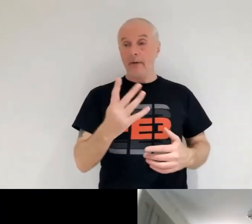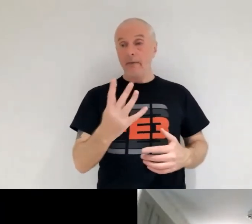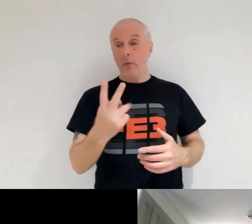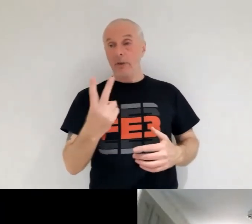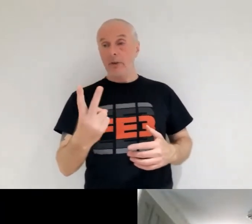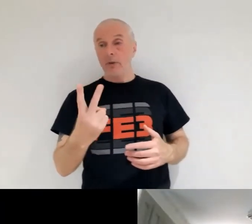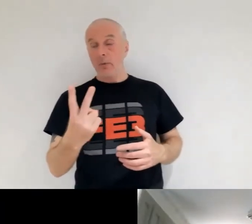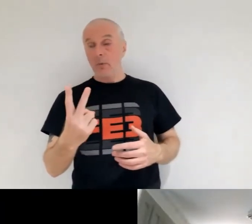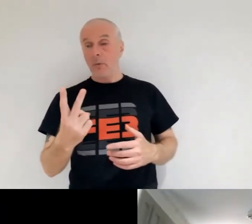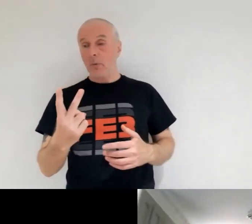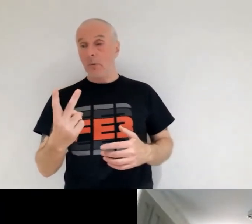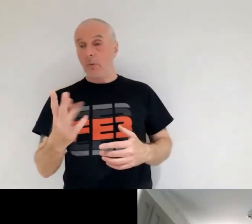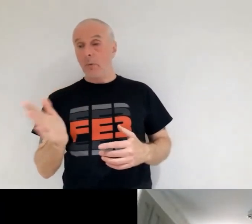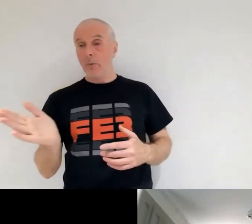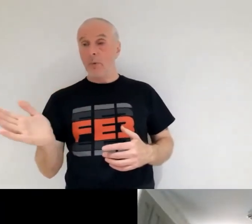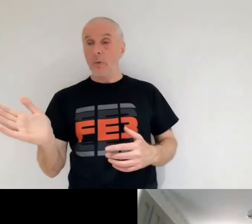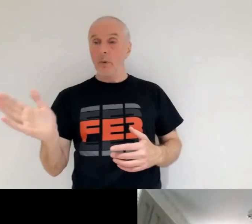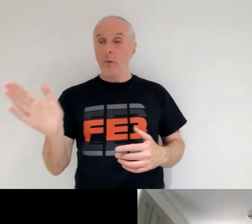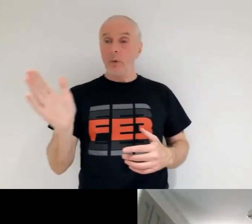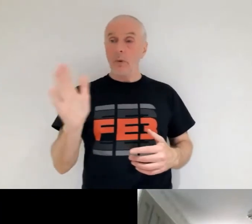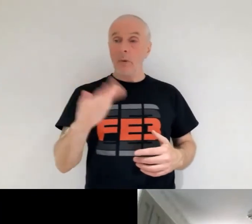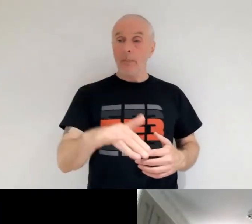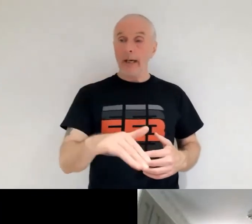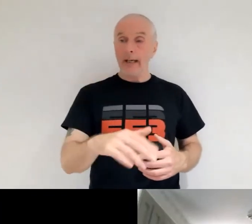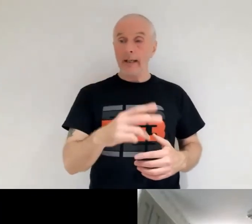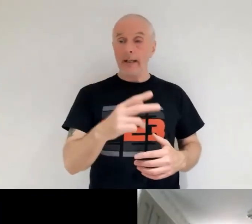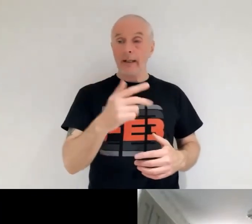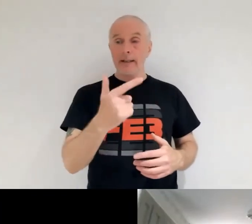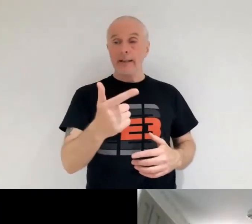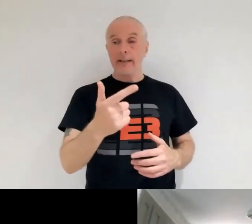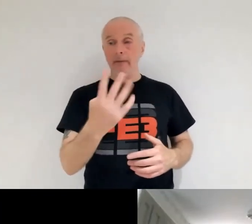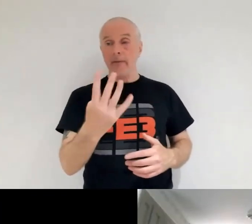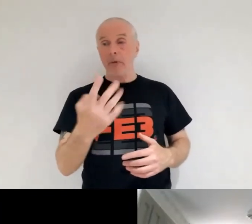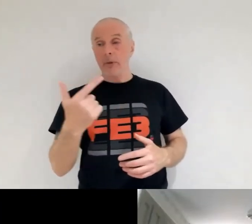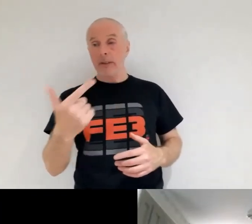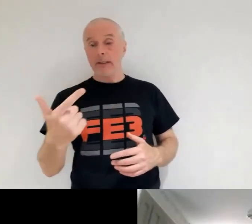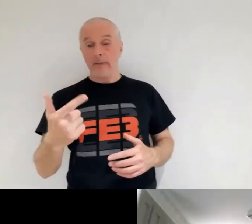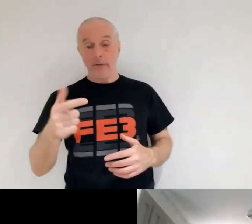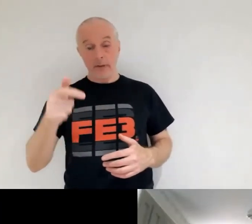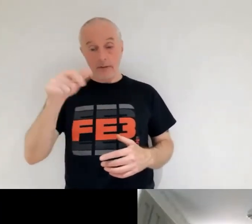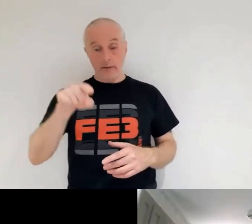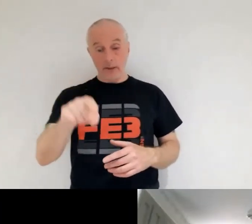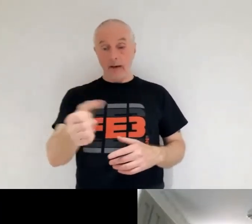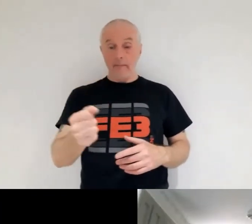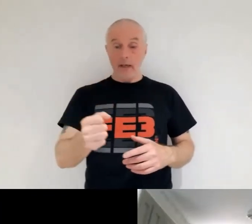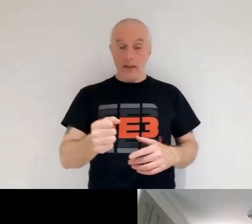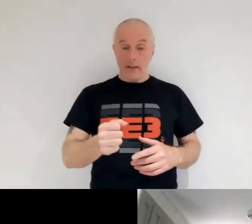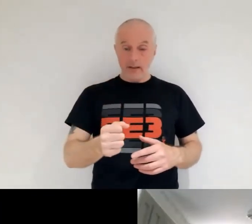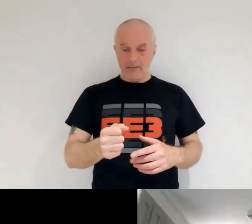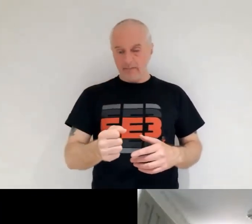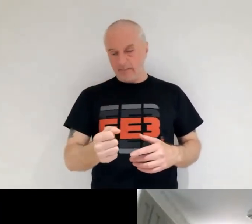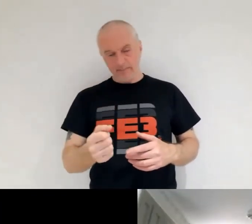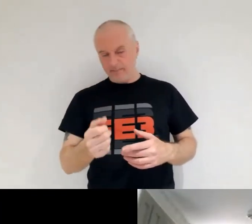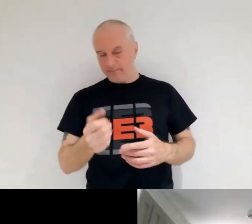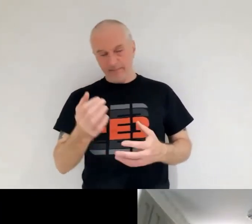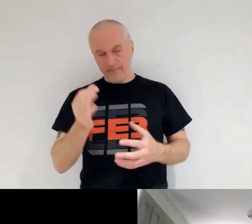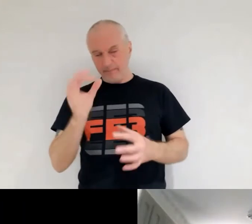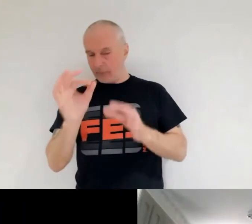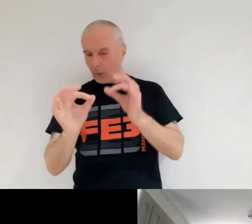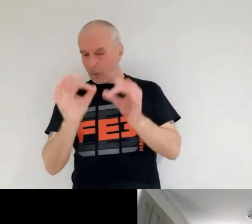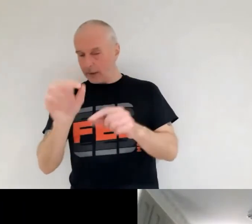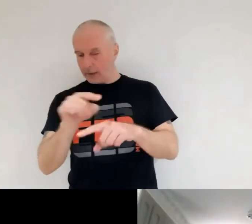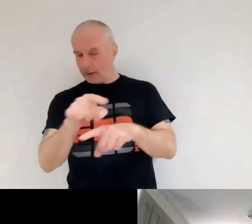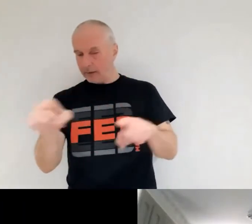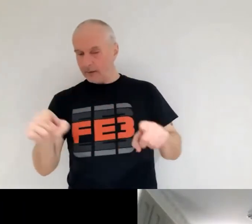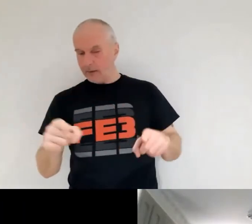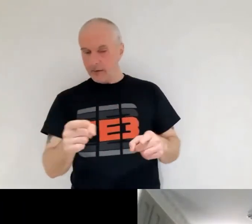so we will reconvene at 7:47. I notice we've already got a couple of questions in the Q&A, but I'm sure that Tommy's talk may